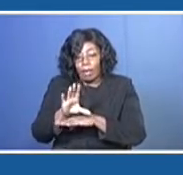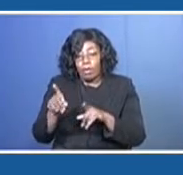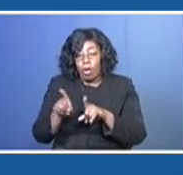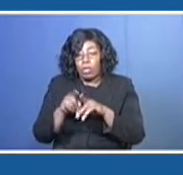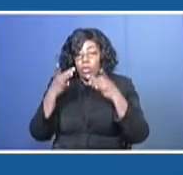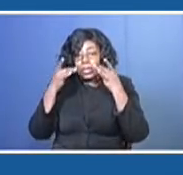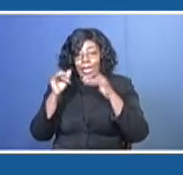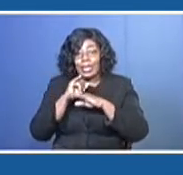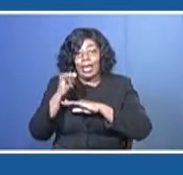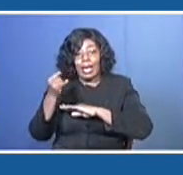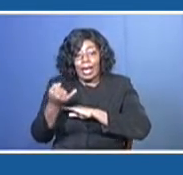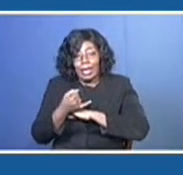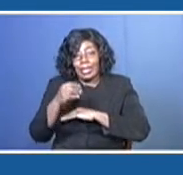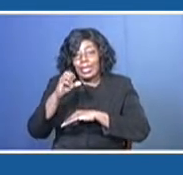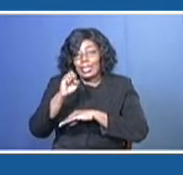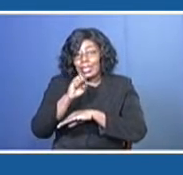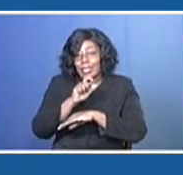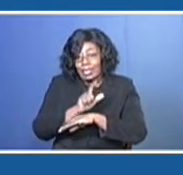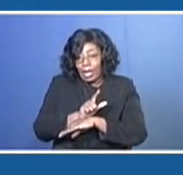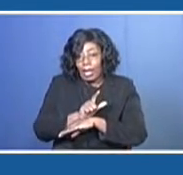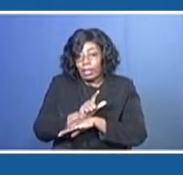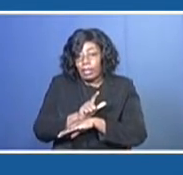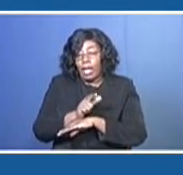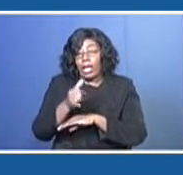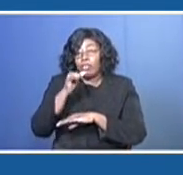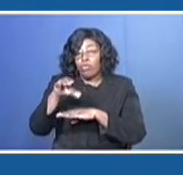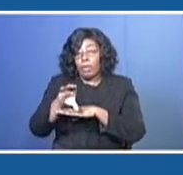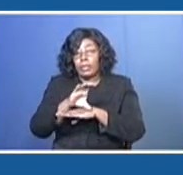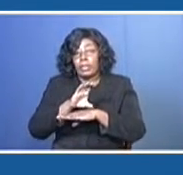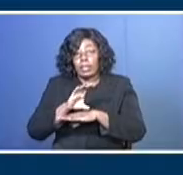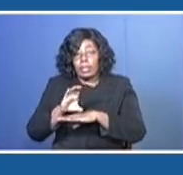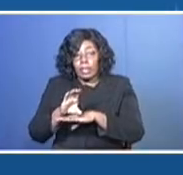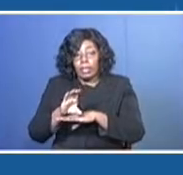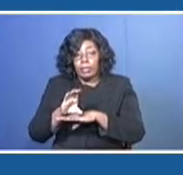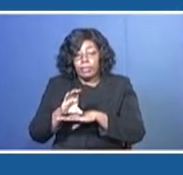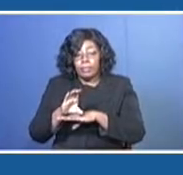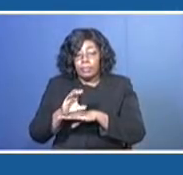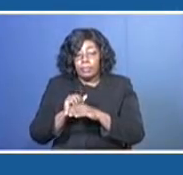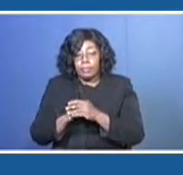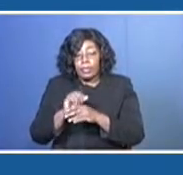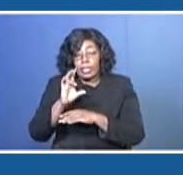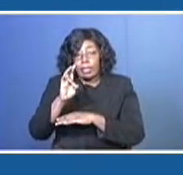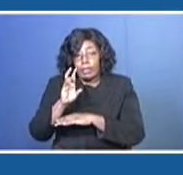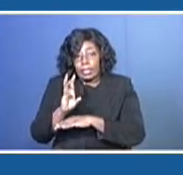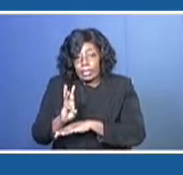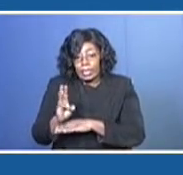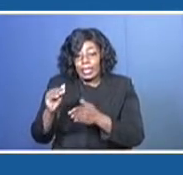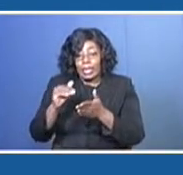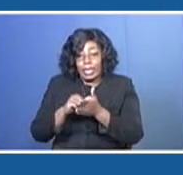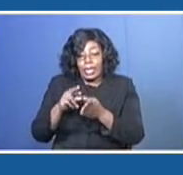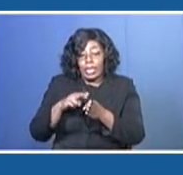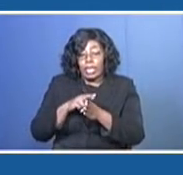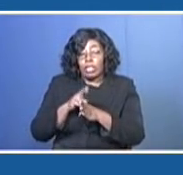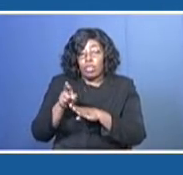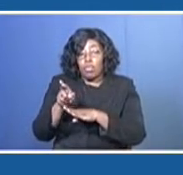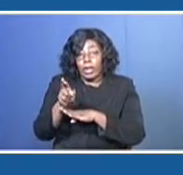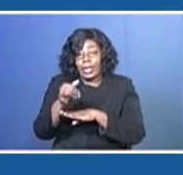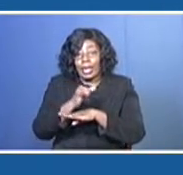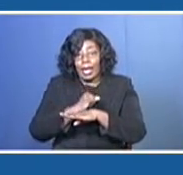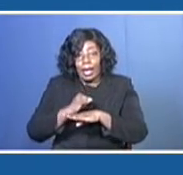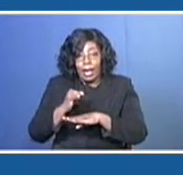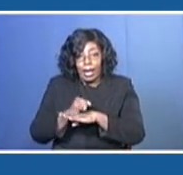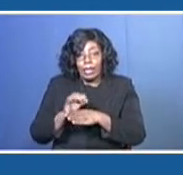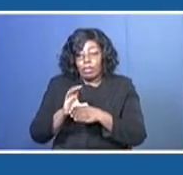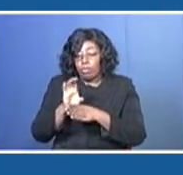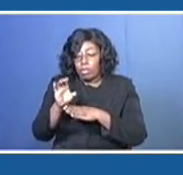Alderstown, Cat Island, San Salvador, and Rem Key, Georgetown, Exuma, 76. 76 again in Ragged Island, Clarence Sound, Long Island,